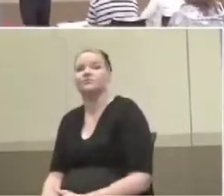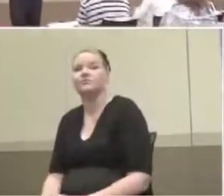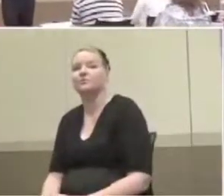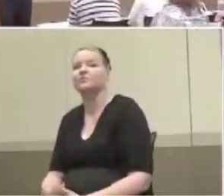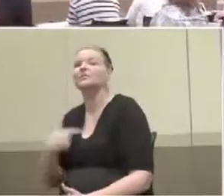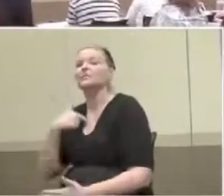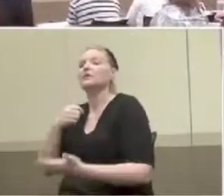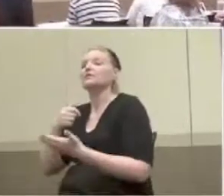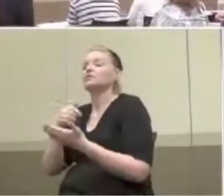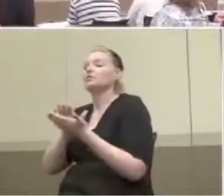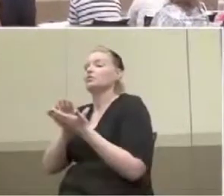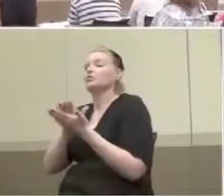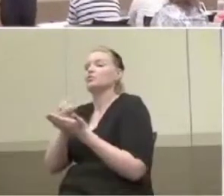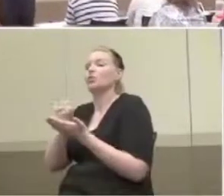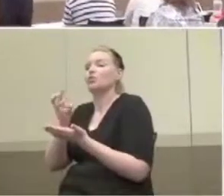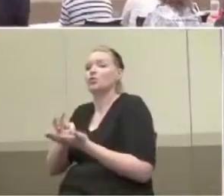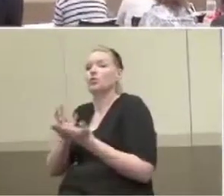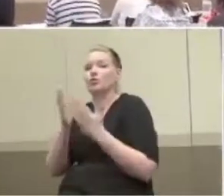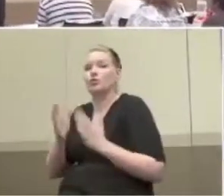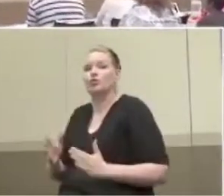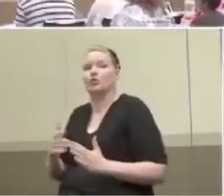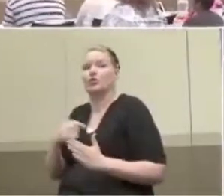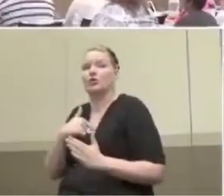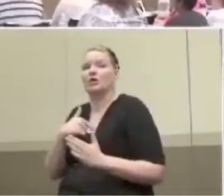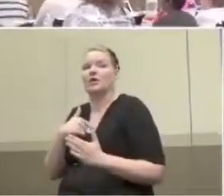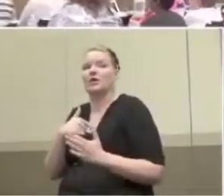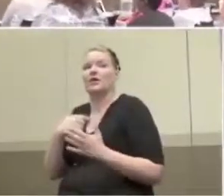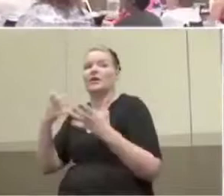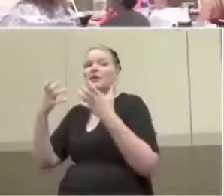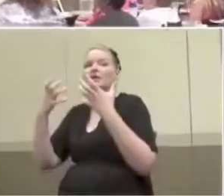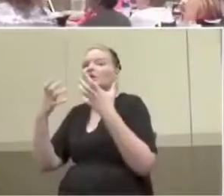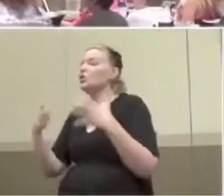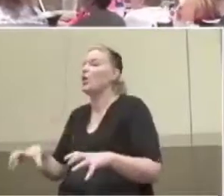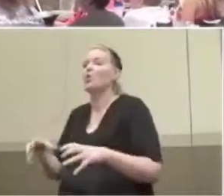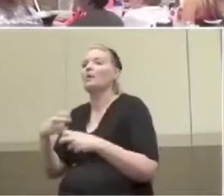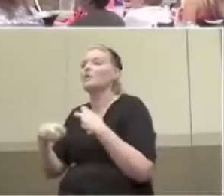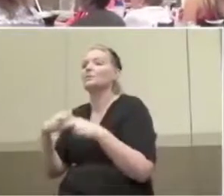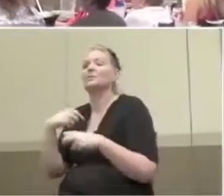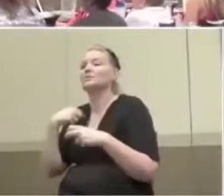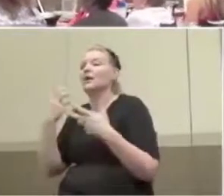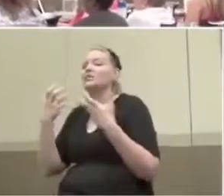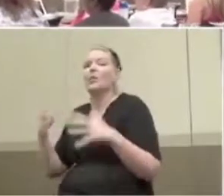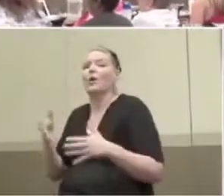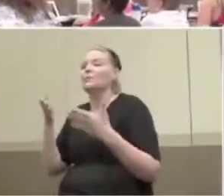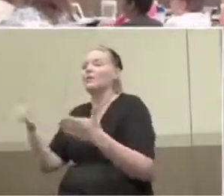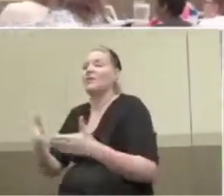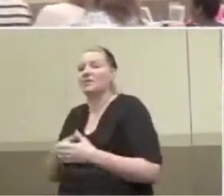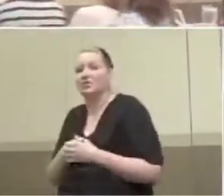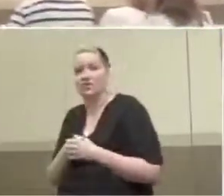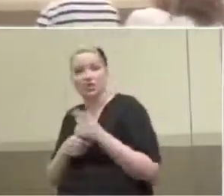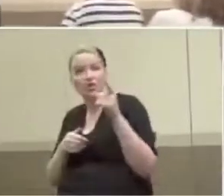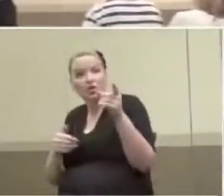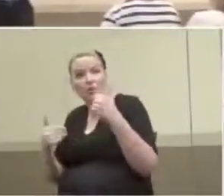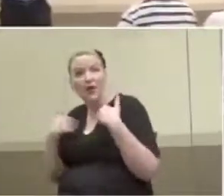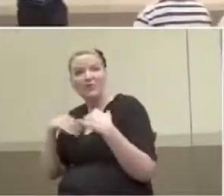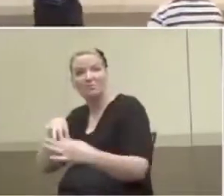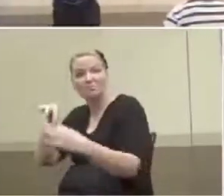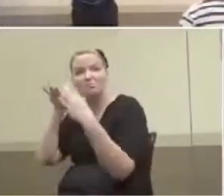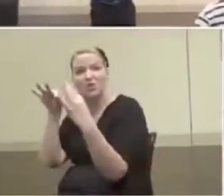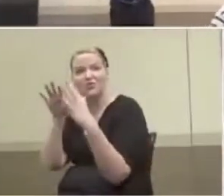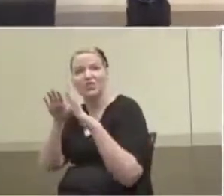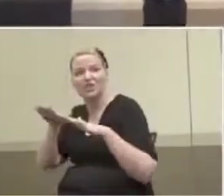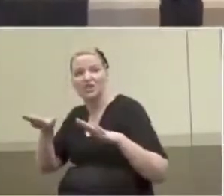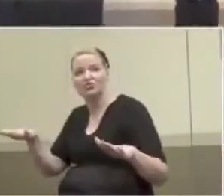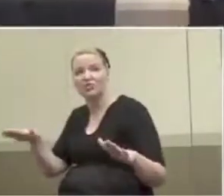social worker and I have kids who just have no problems and I don't want to be there. So you have perfect children who happen to be stuck in